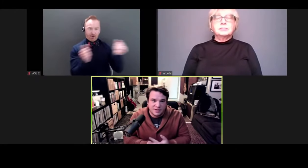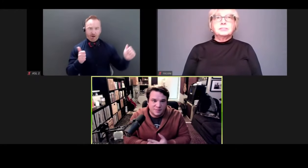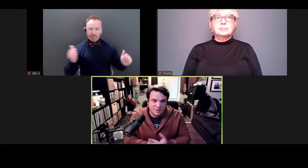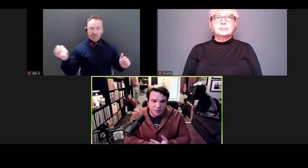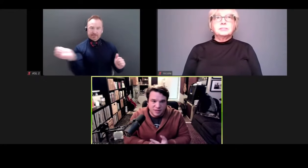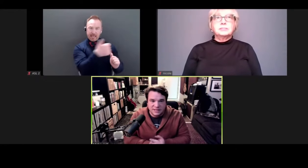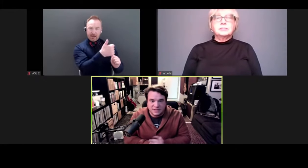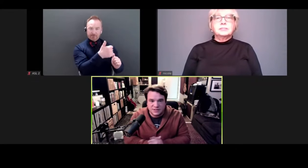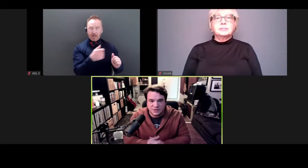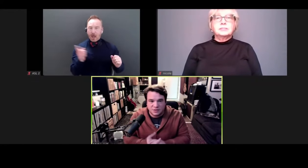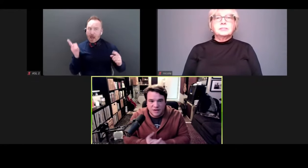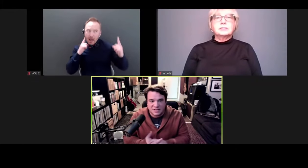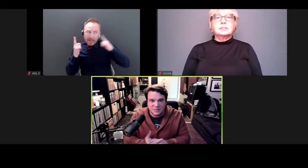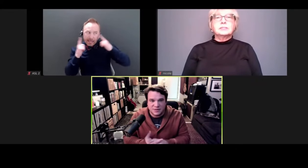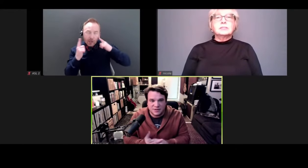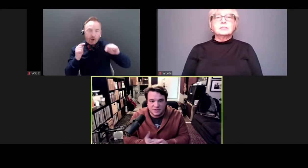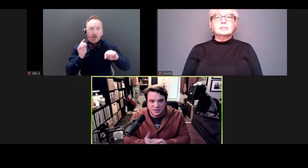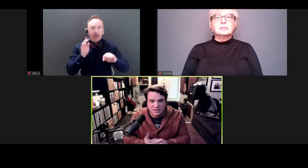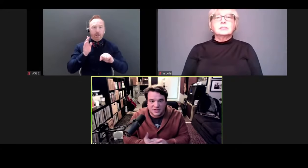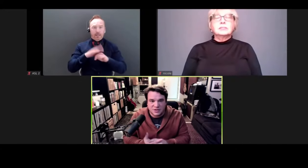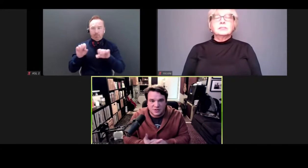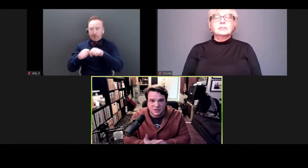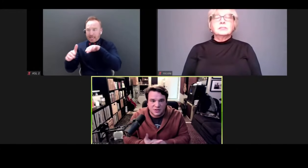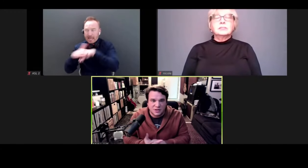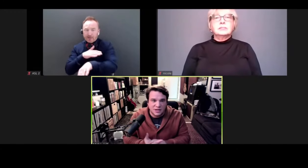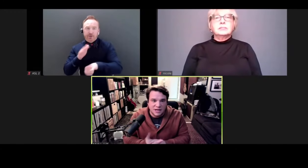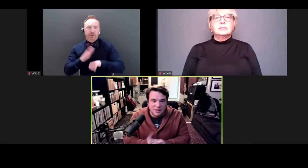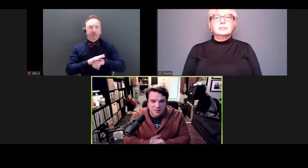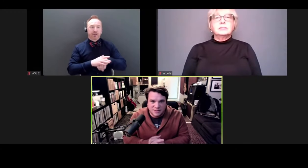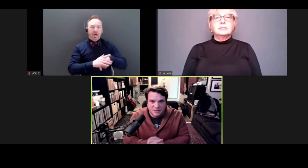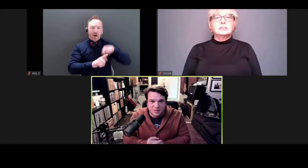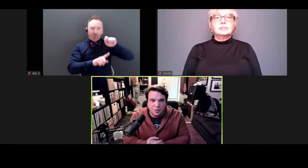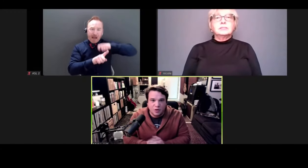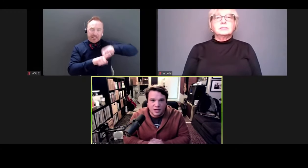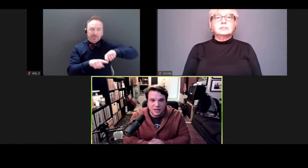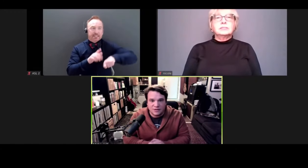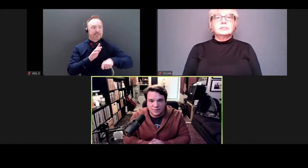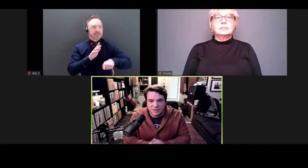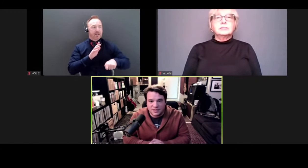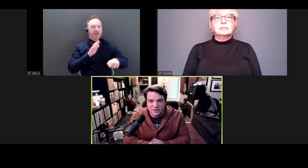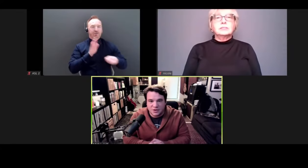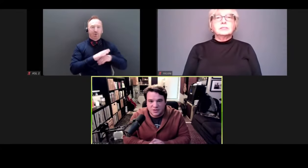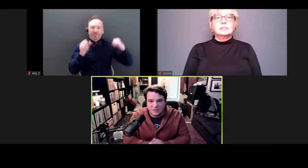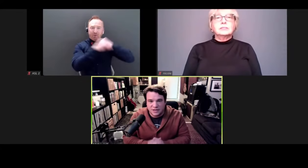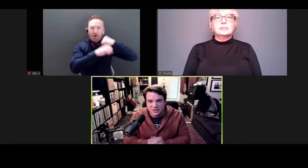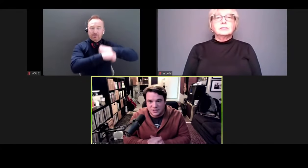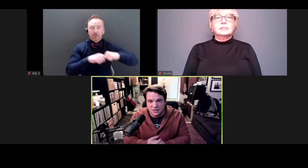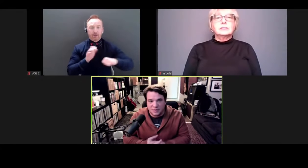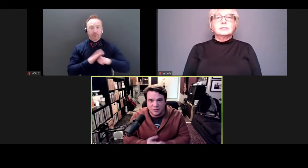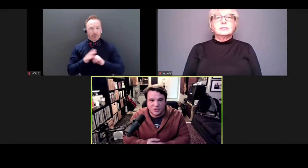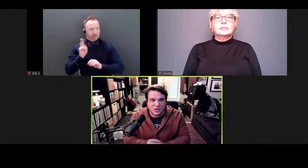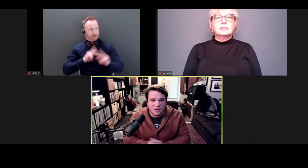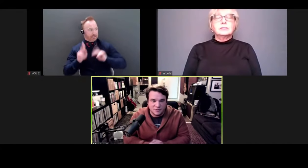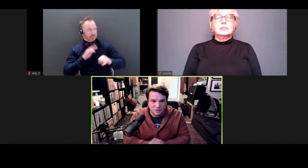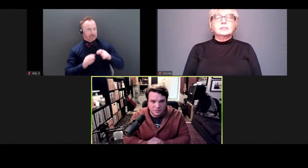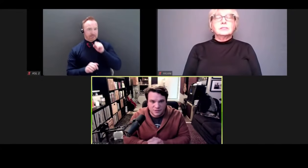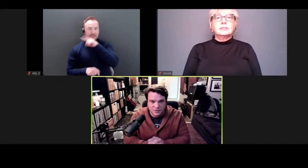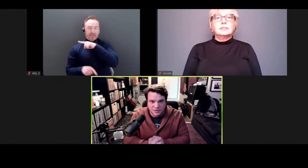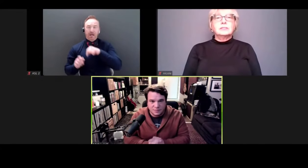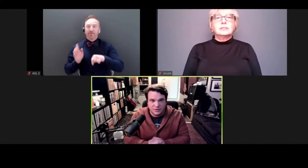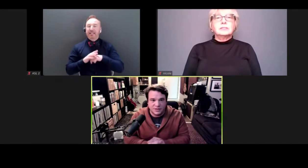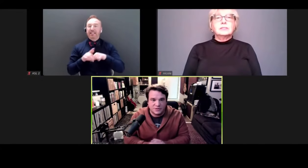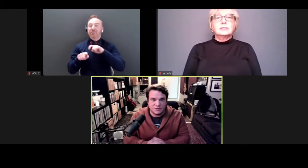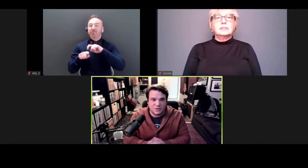been attempted break-ins, harassment, and assaults. And residents are reporting it, but these calls have allegedly been brushed off due to the